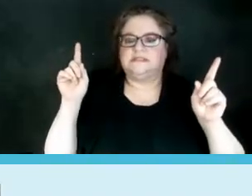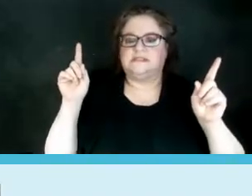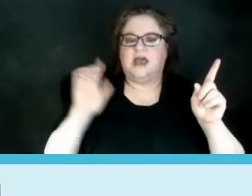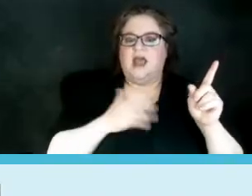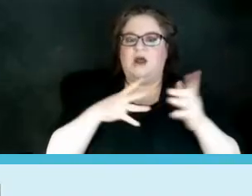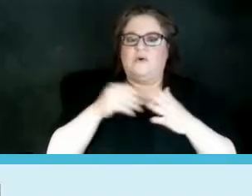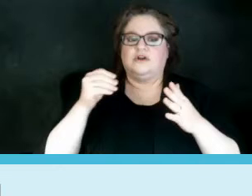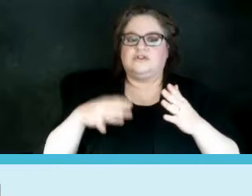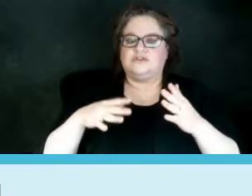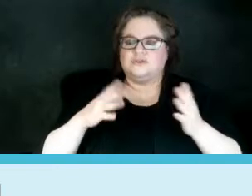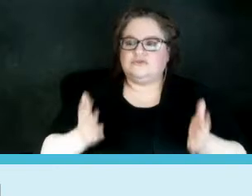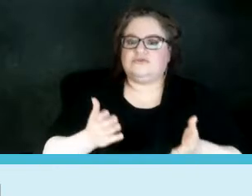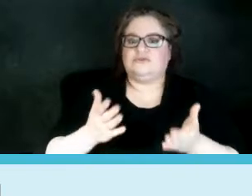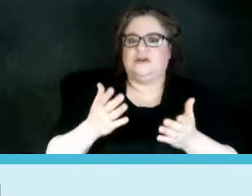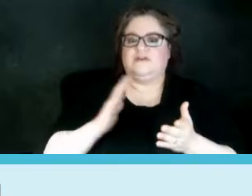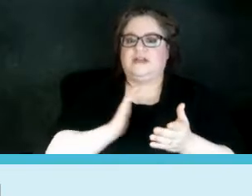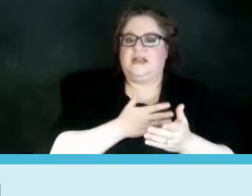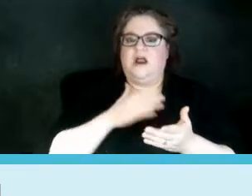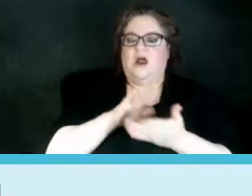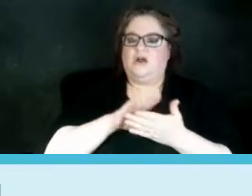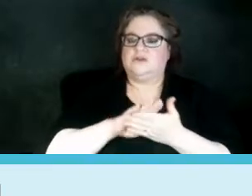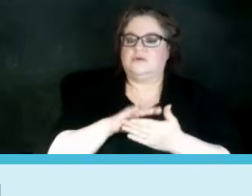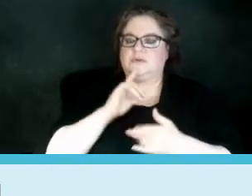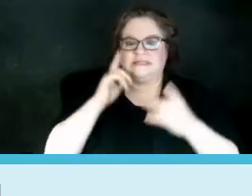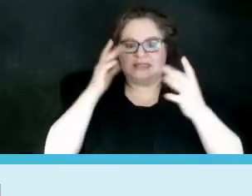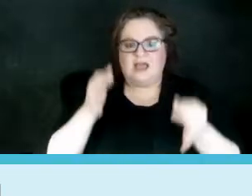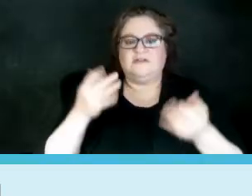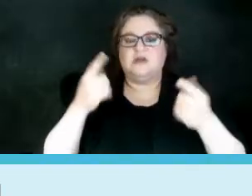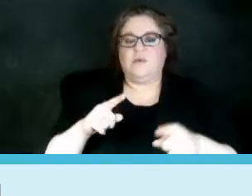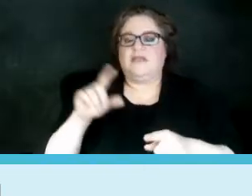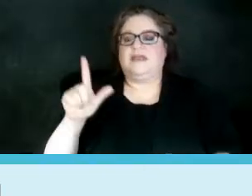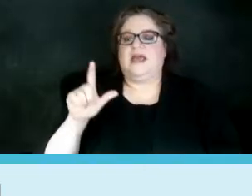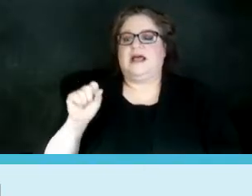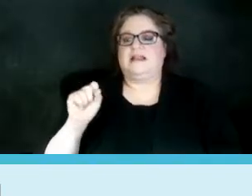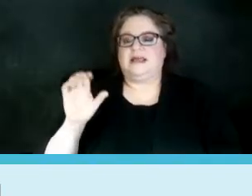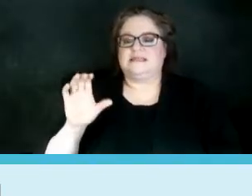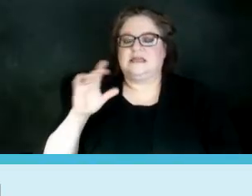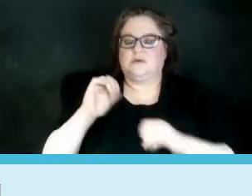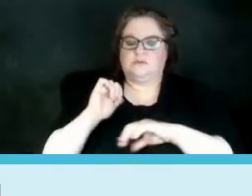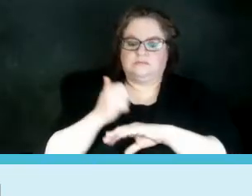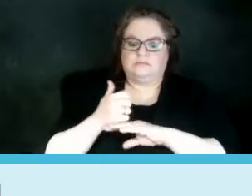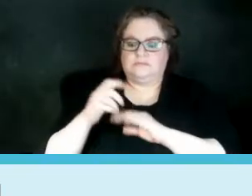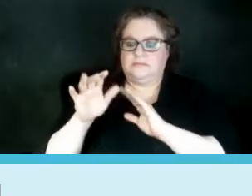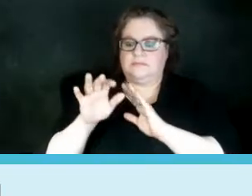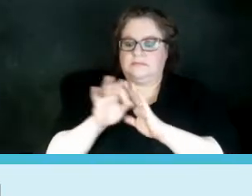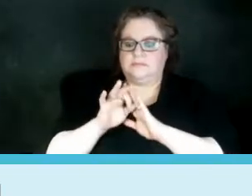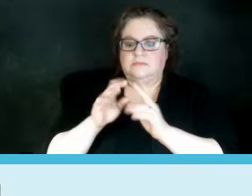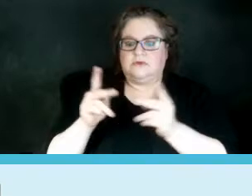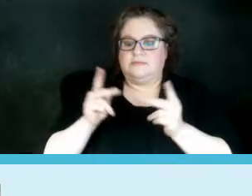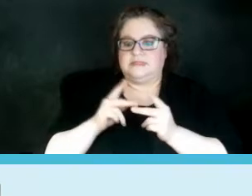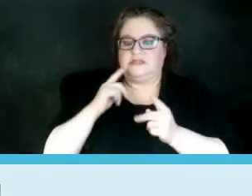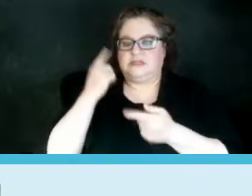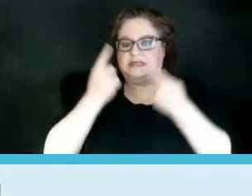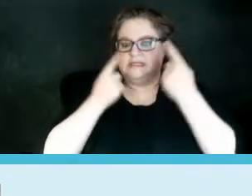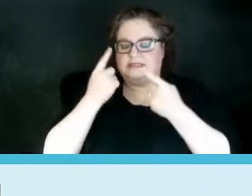student driven at our school, Hancock, was definitely when the LSC was put in a position to